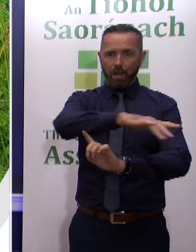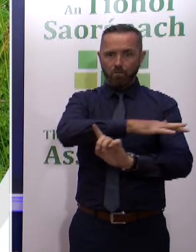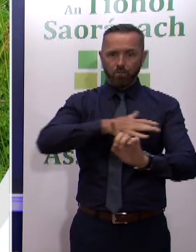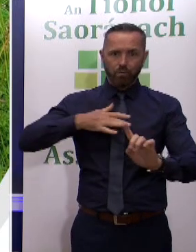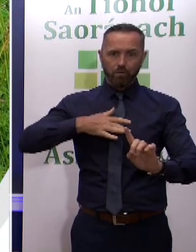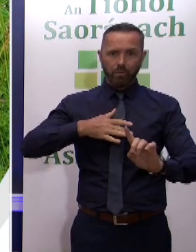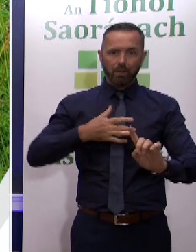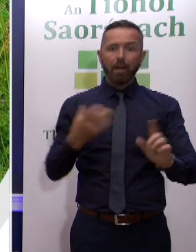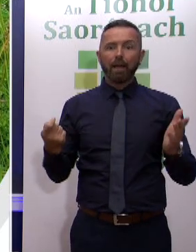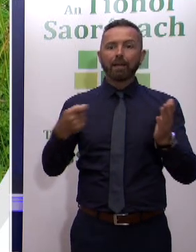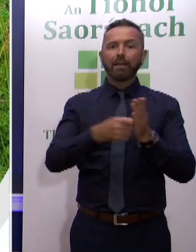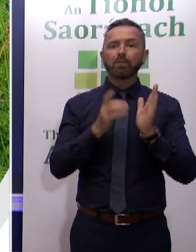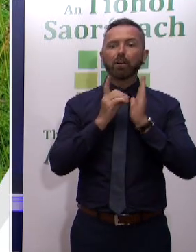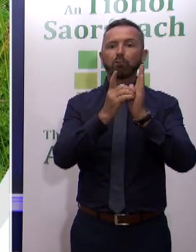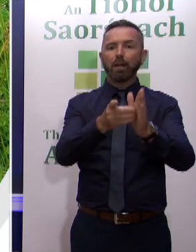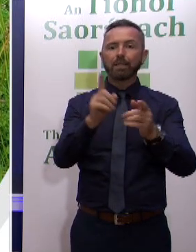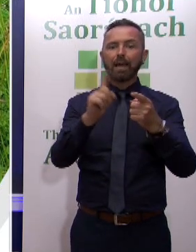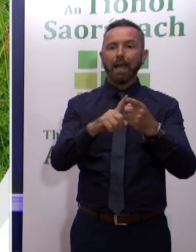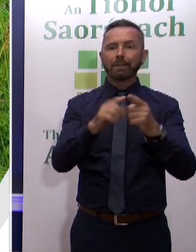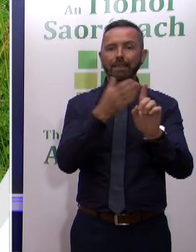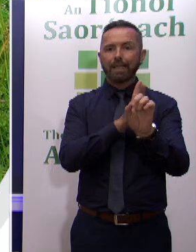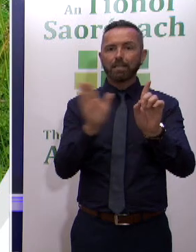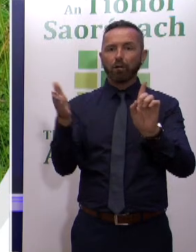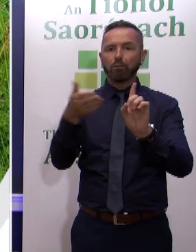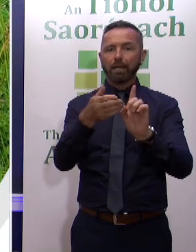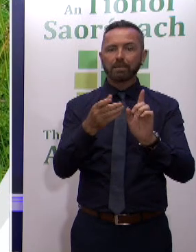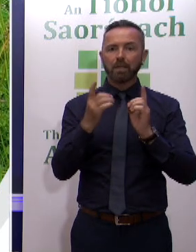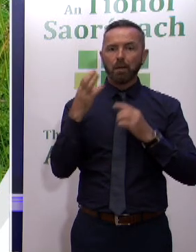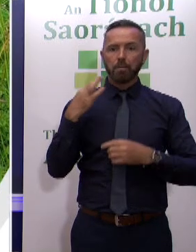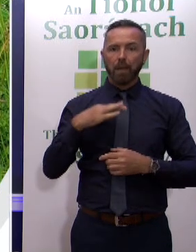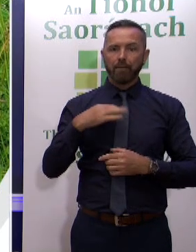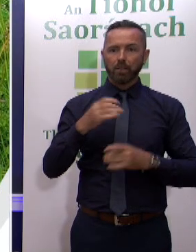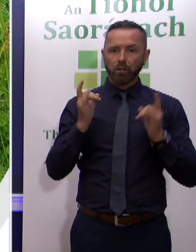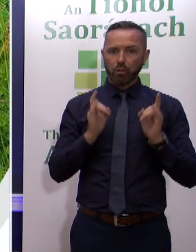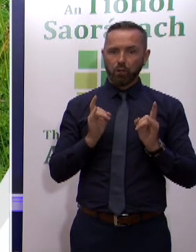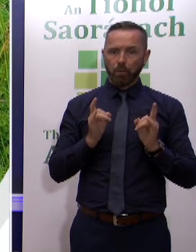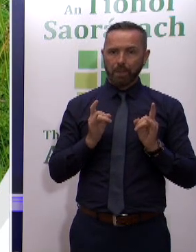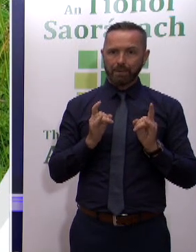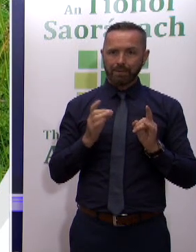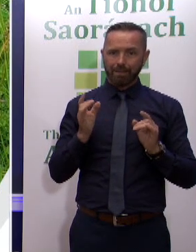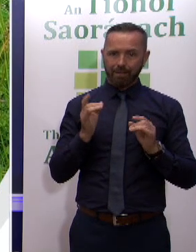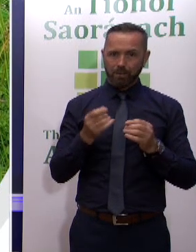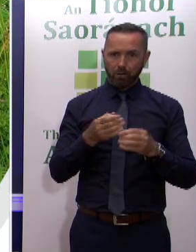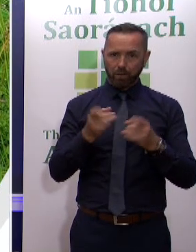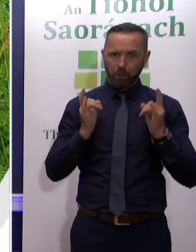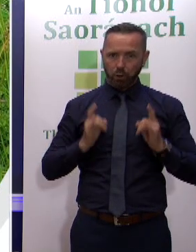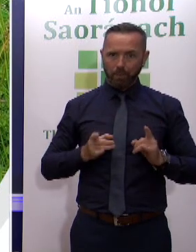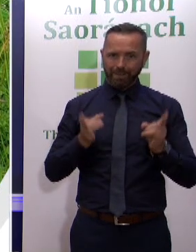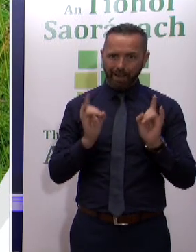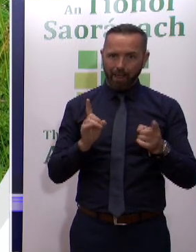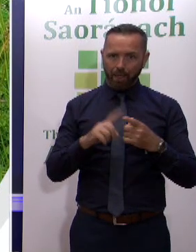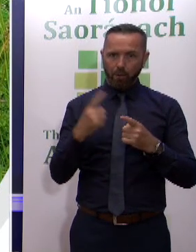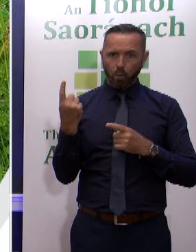It gives a direct and an indirect benefit to our own health and well-being. It provides goods